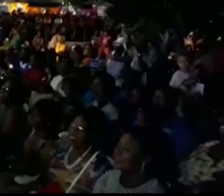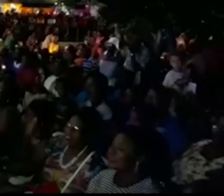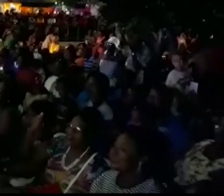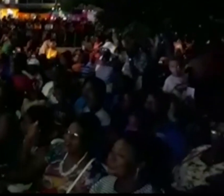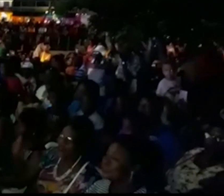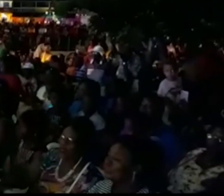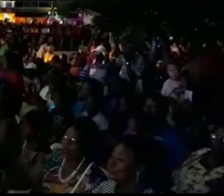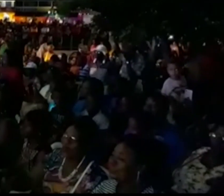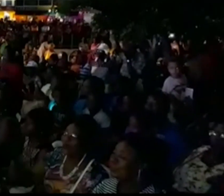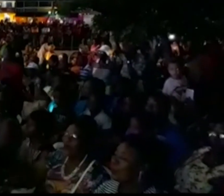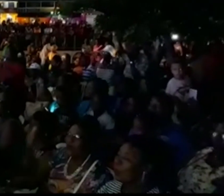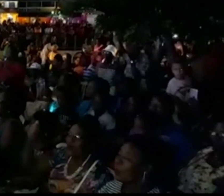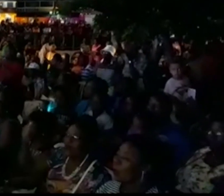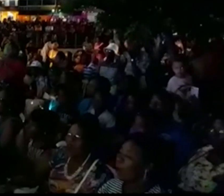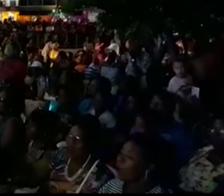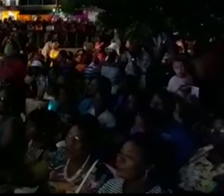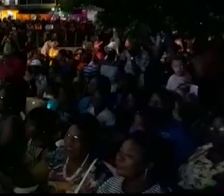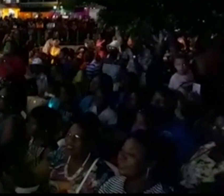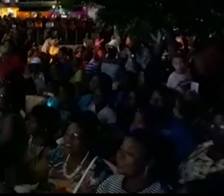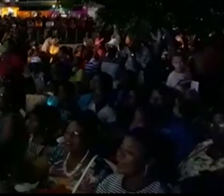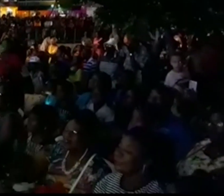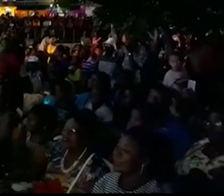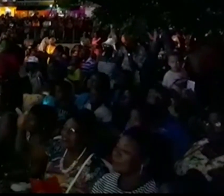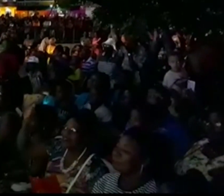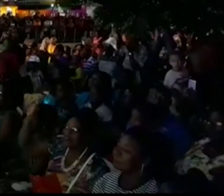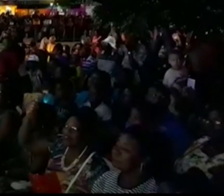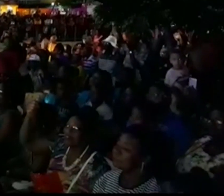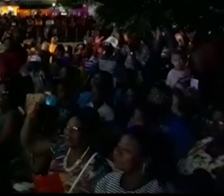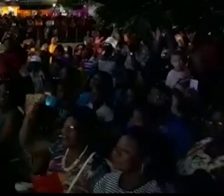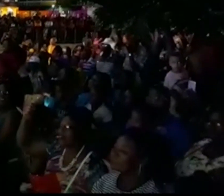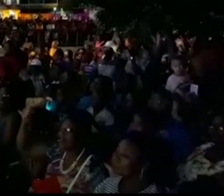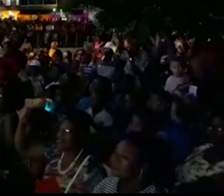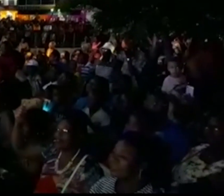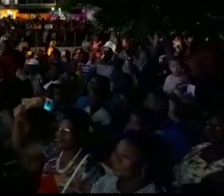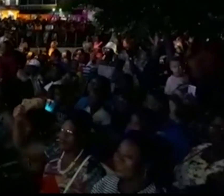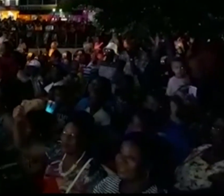3, 2, 1.